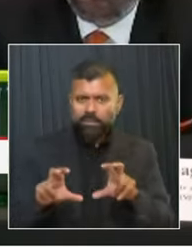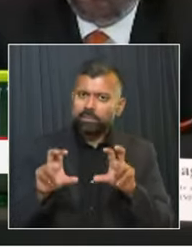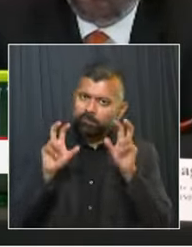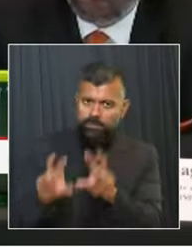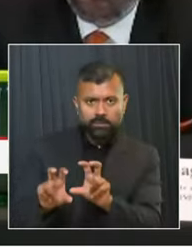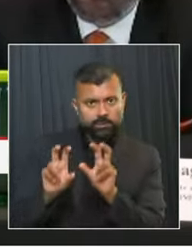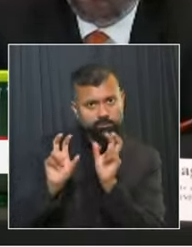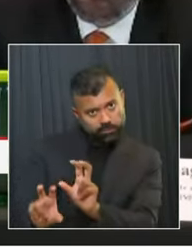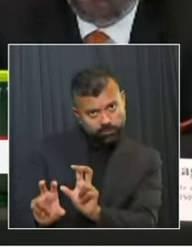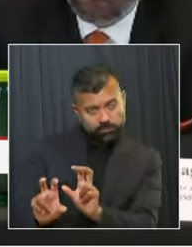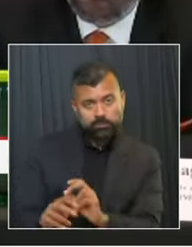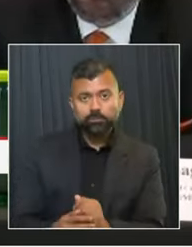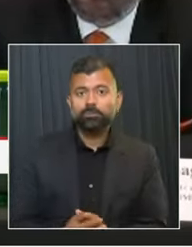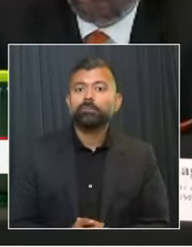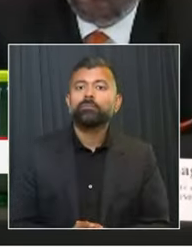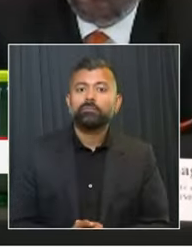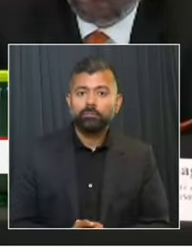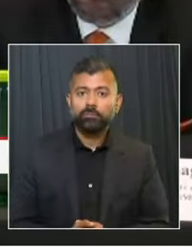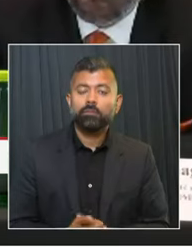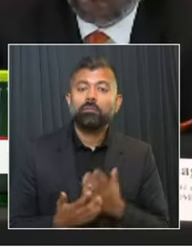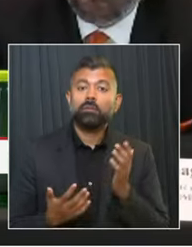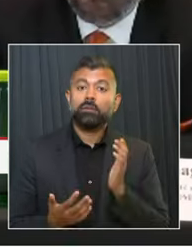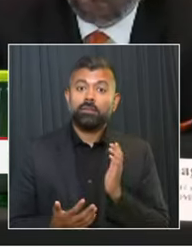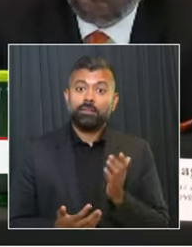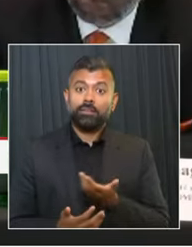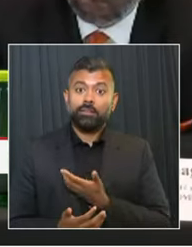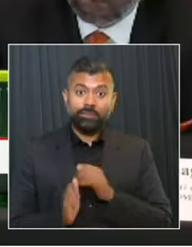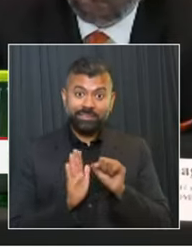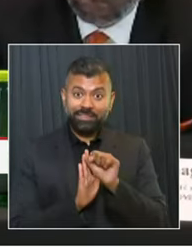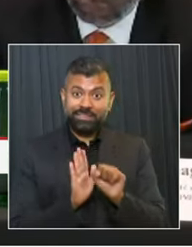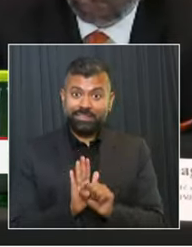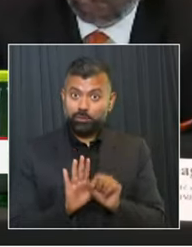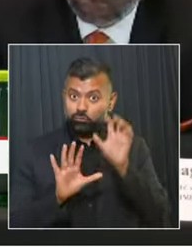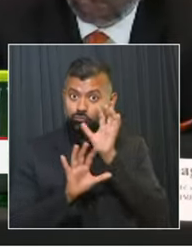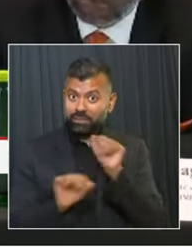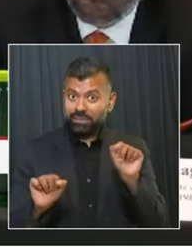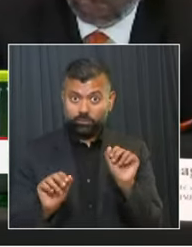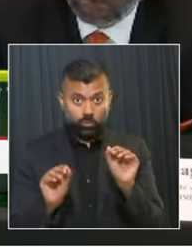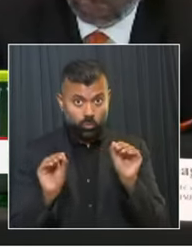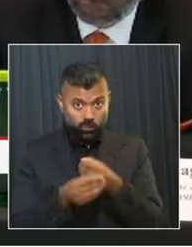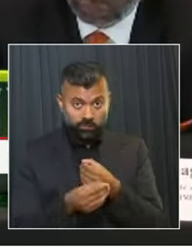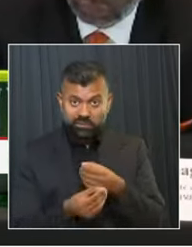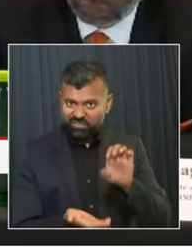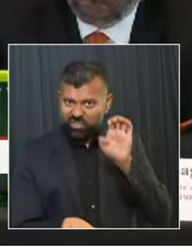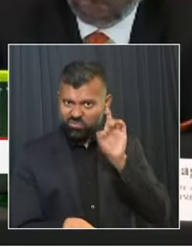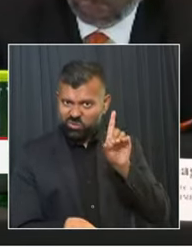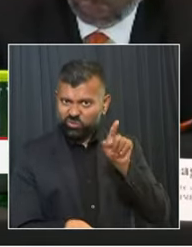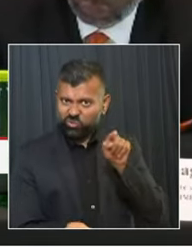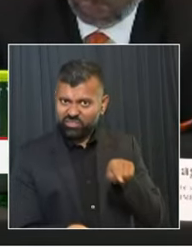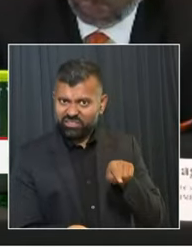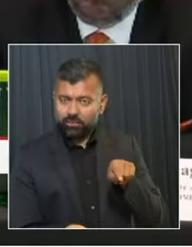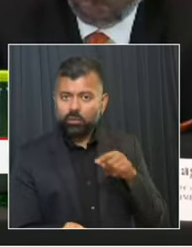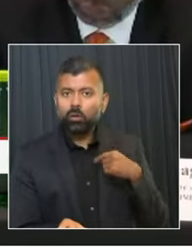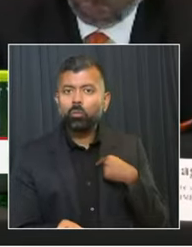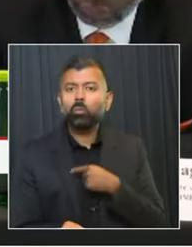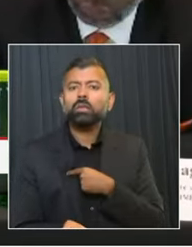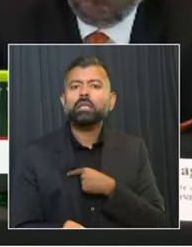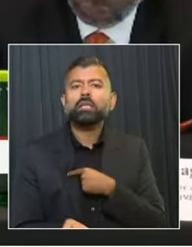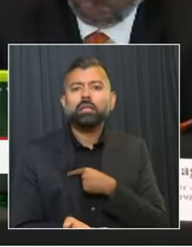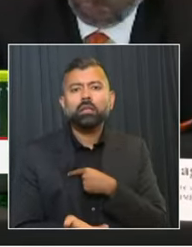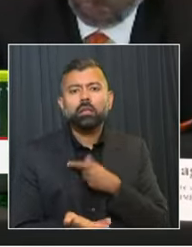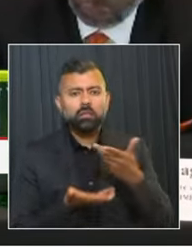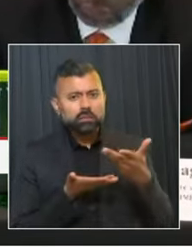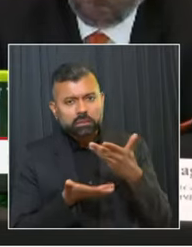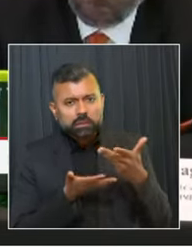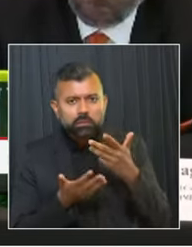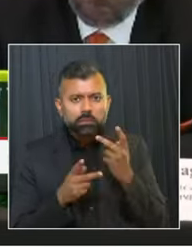OSSI in high-quality instructional materials for the early grades for literacy. And as you know, we have provided funding